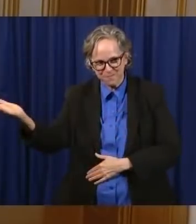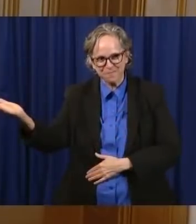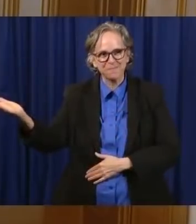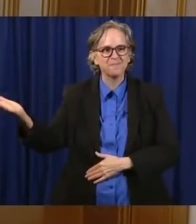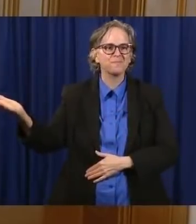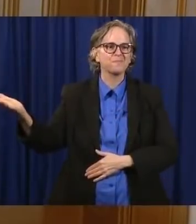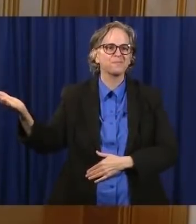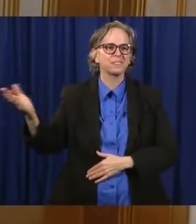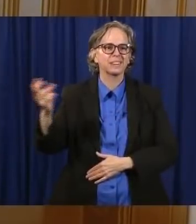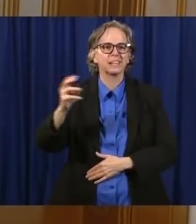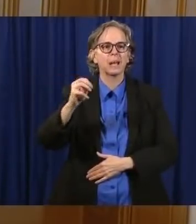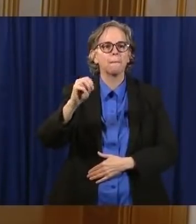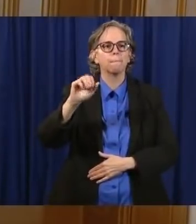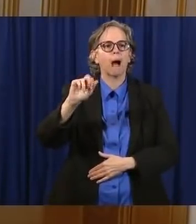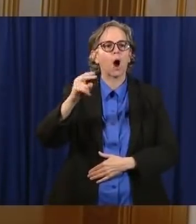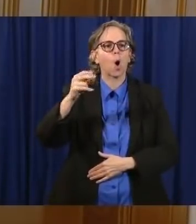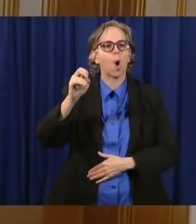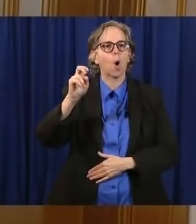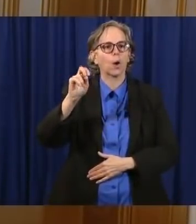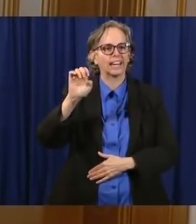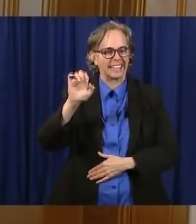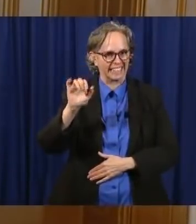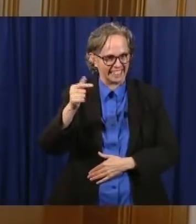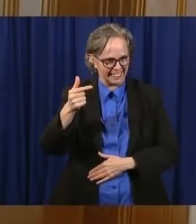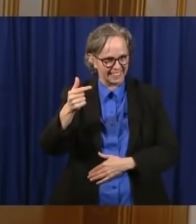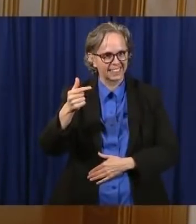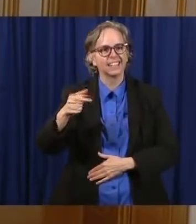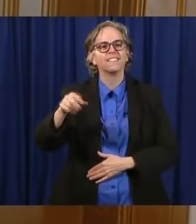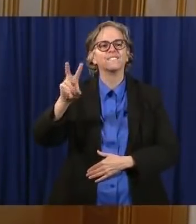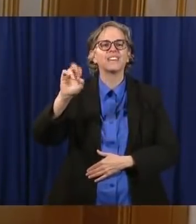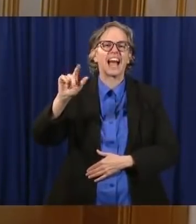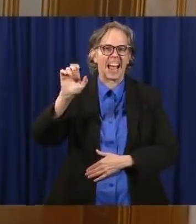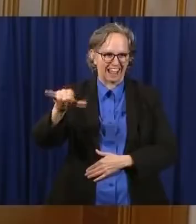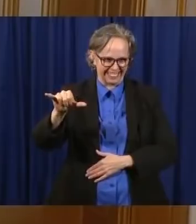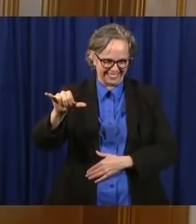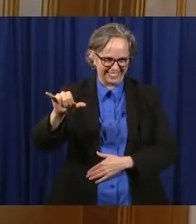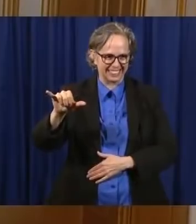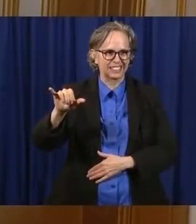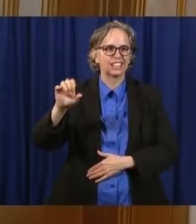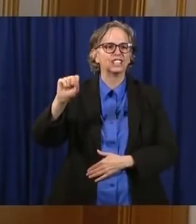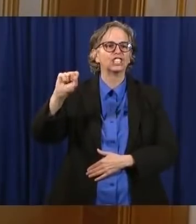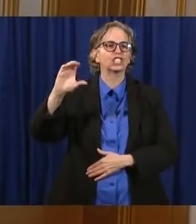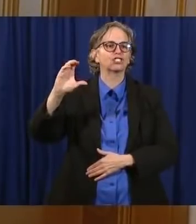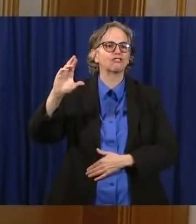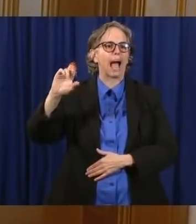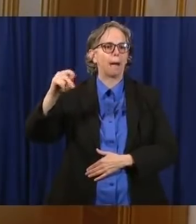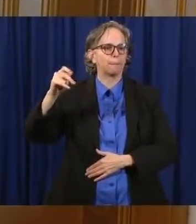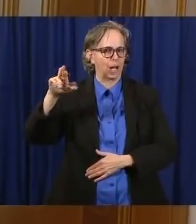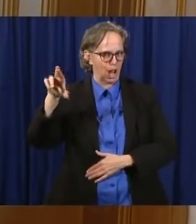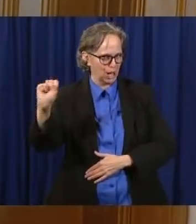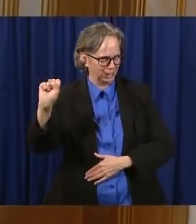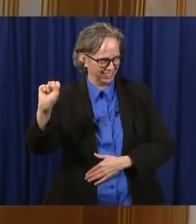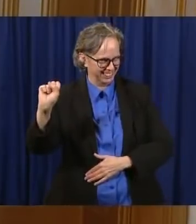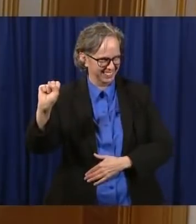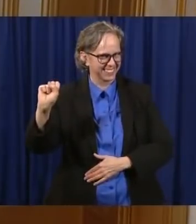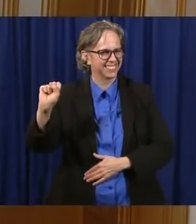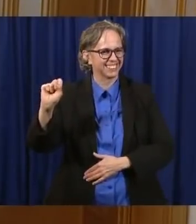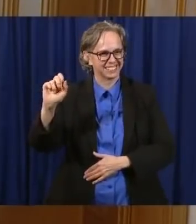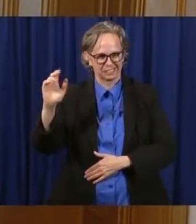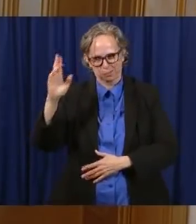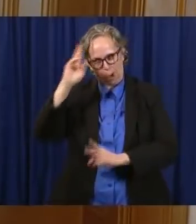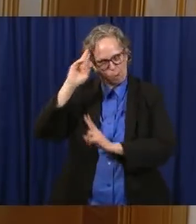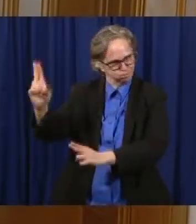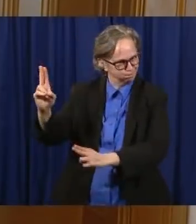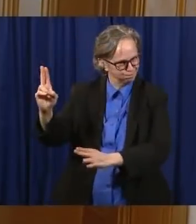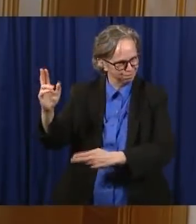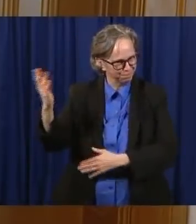Mahoning Valley Scrappers. Amy, in your honor, we have this, Mahoning Valley. And Eric, you want to show them the socks